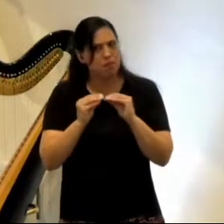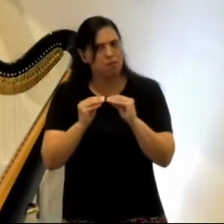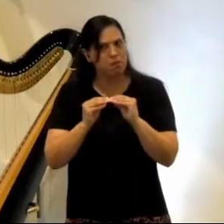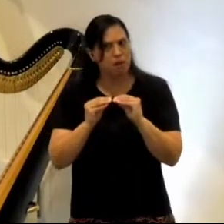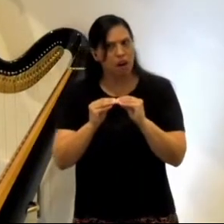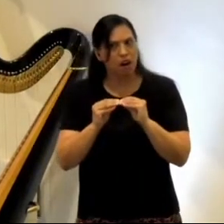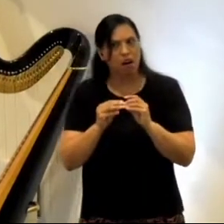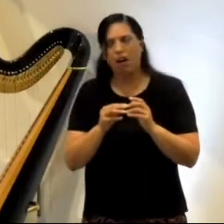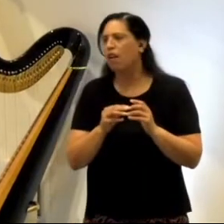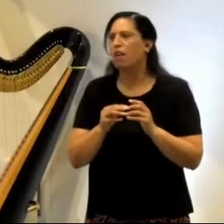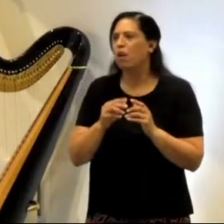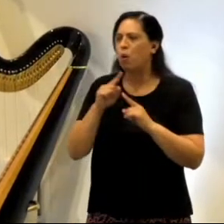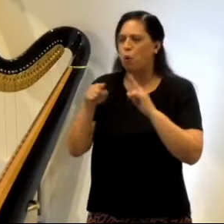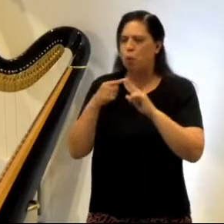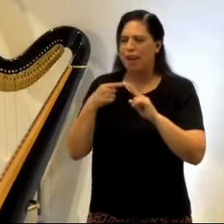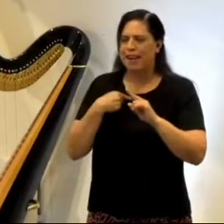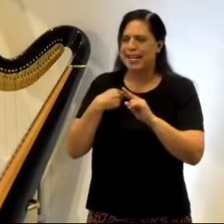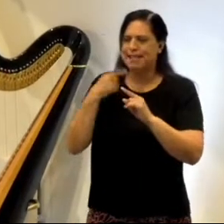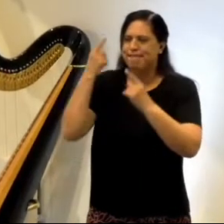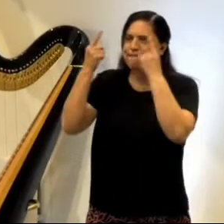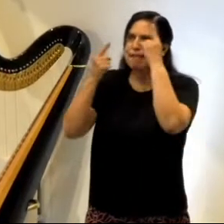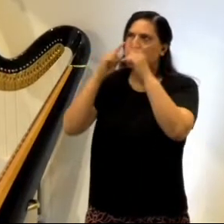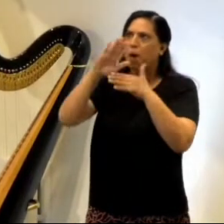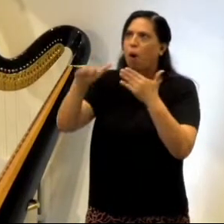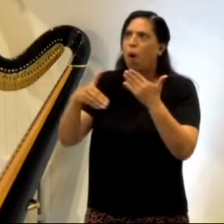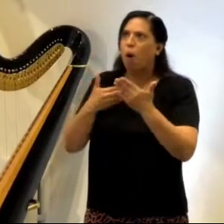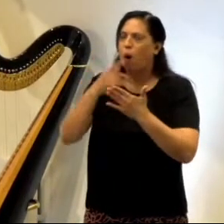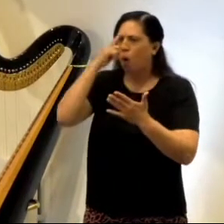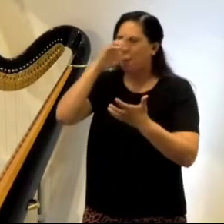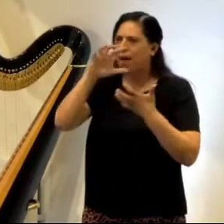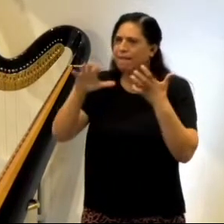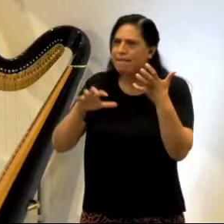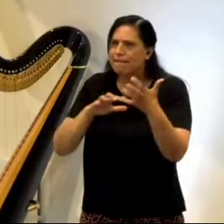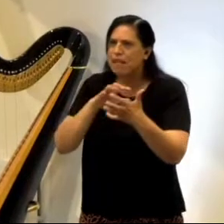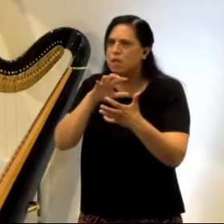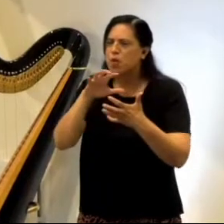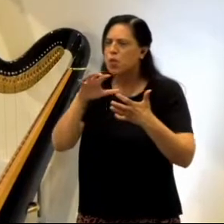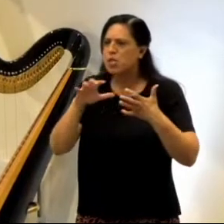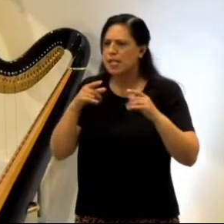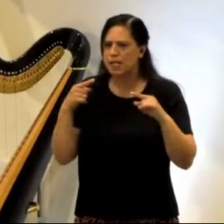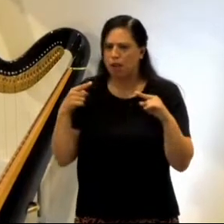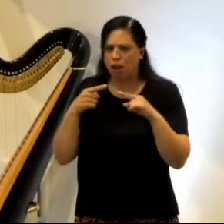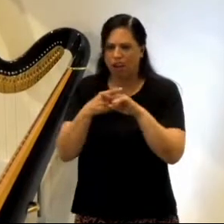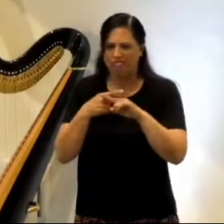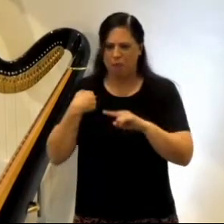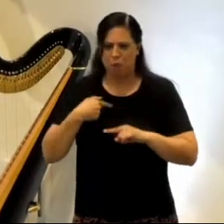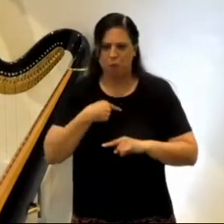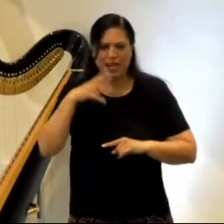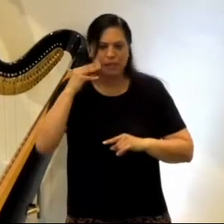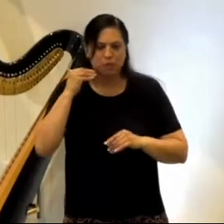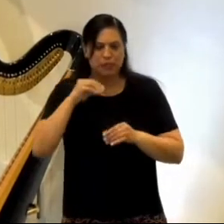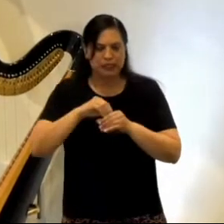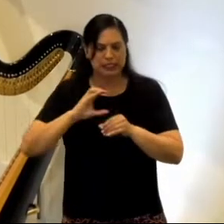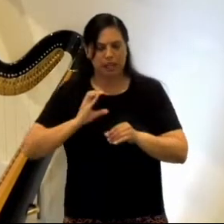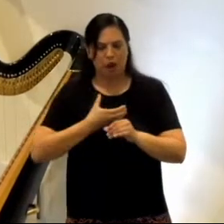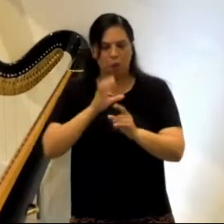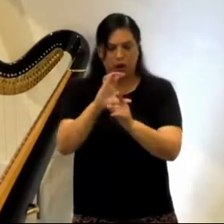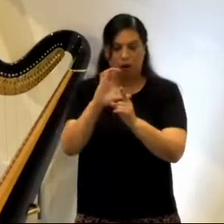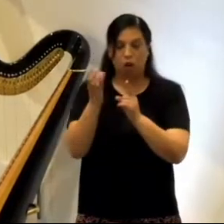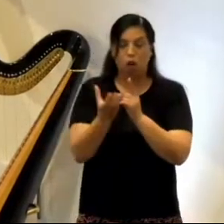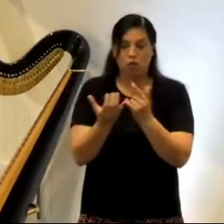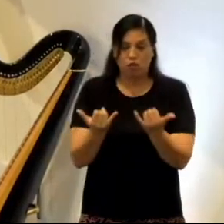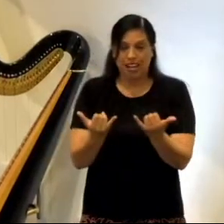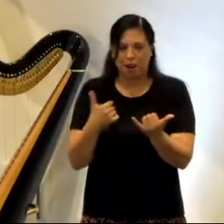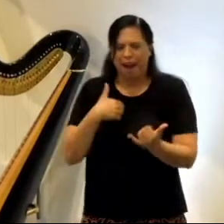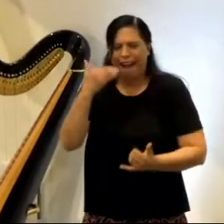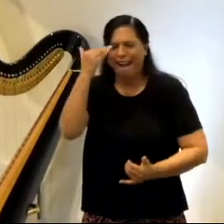As I think about all the confusion and the chaos and the conflict and just the craziness that we're experiencing in our culture, I know there have